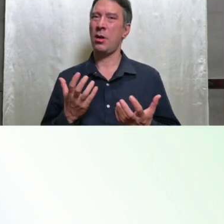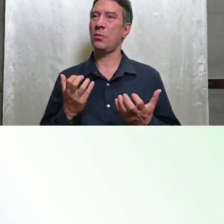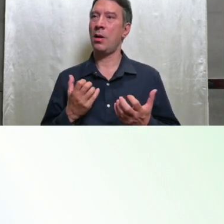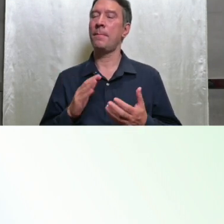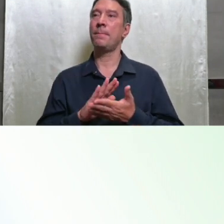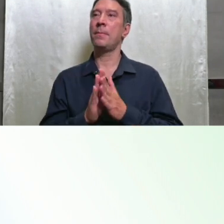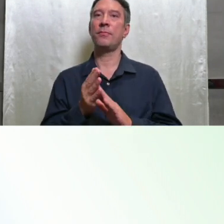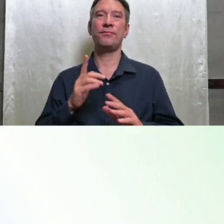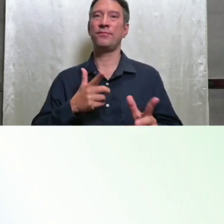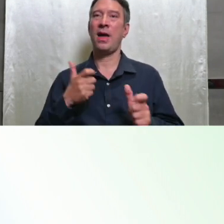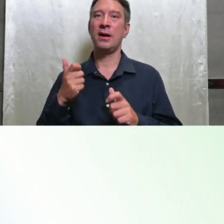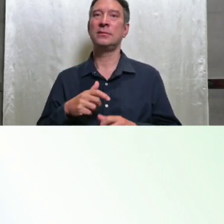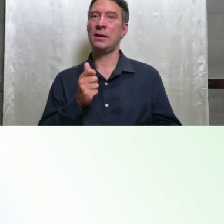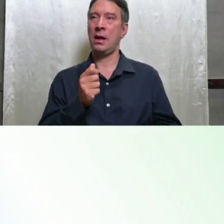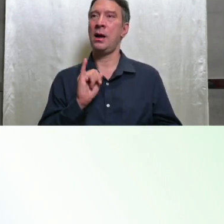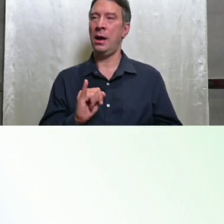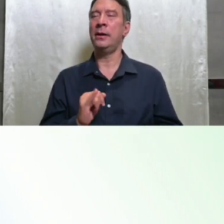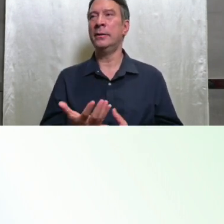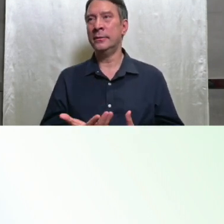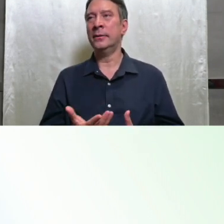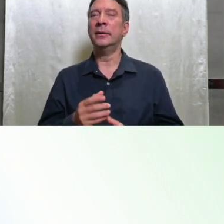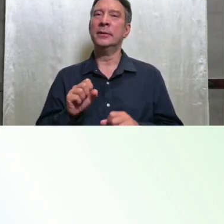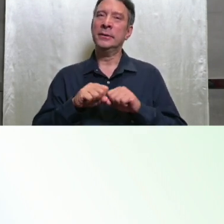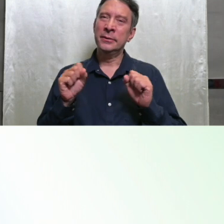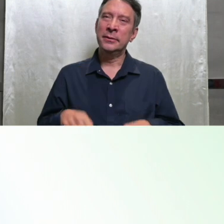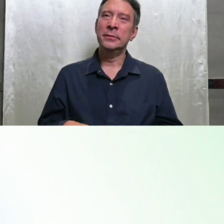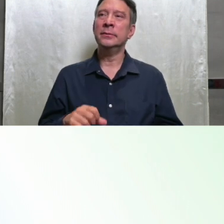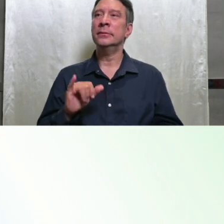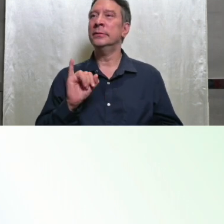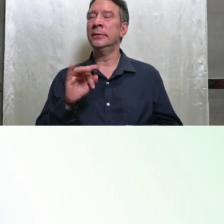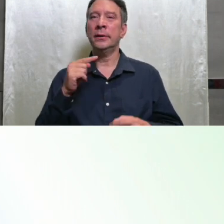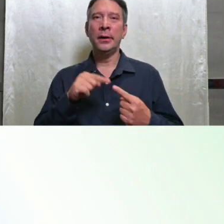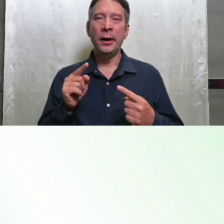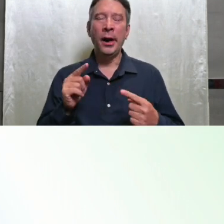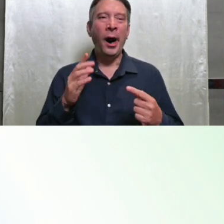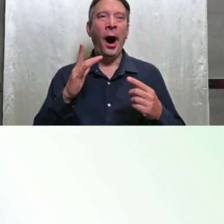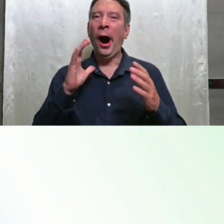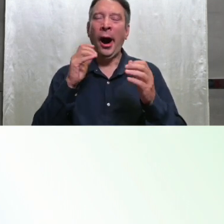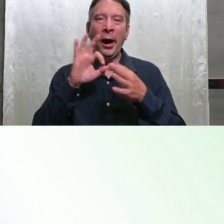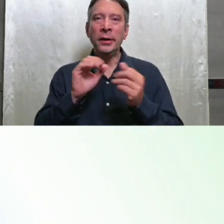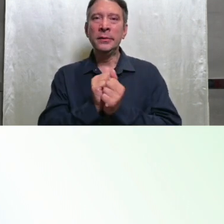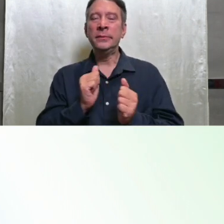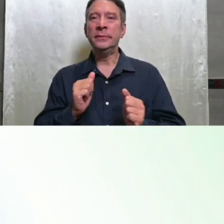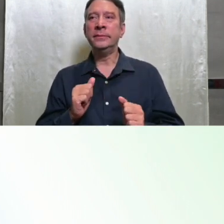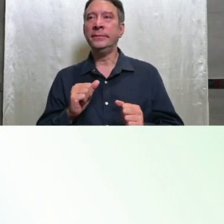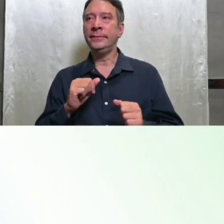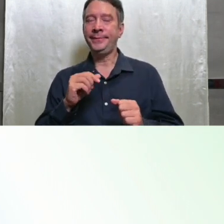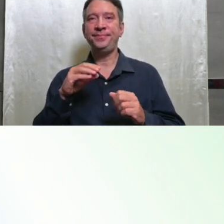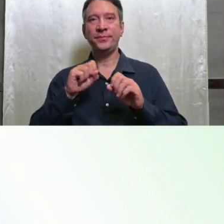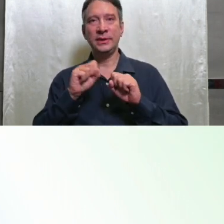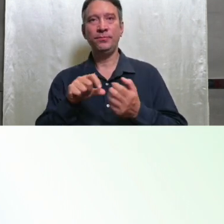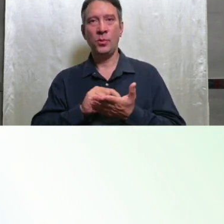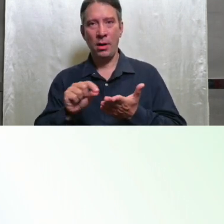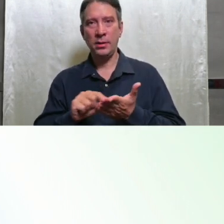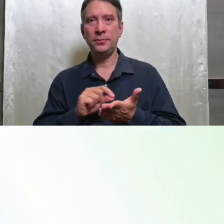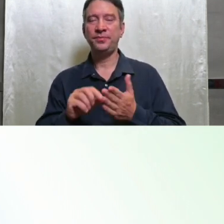cybersecurity, data analytics, coding and programming, project management, and even sustainability.